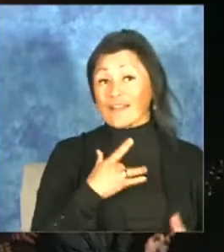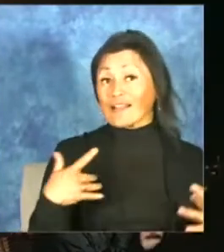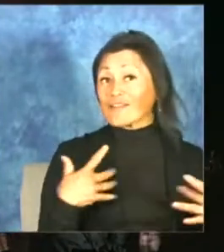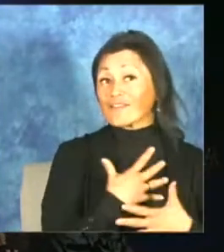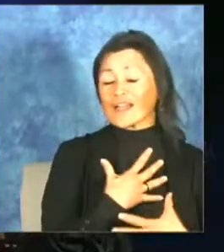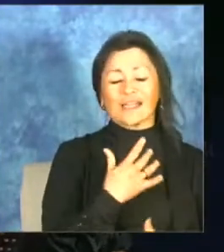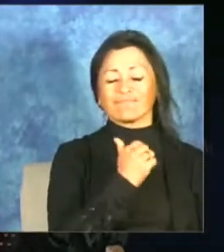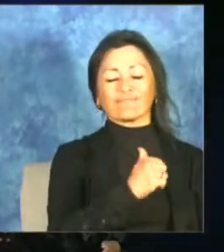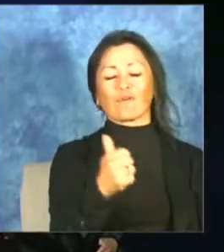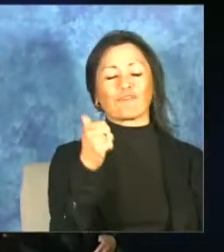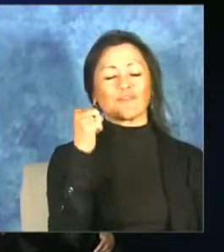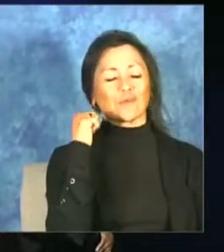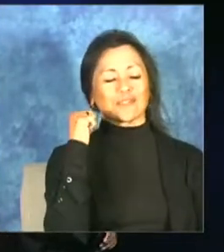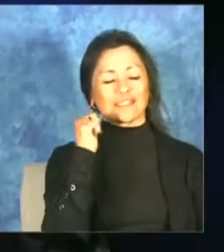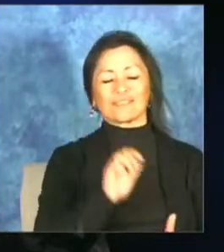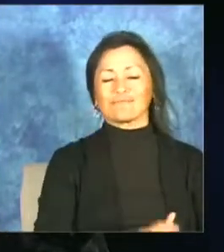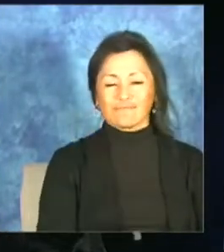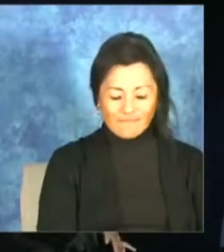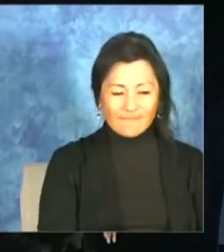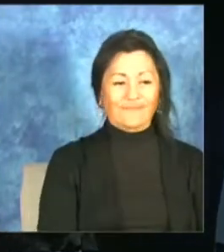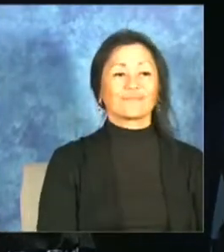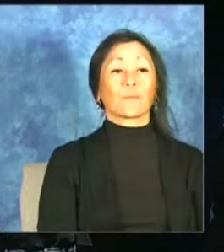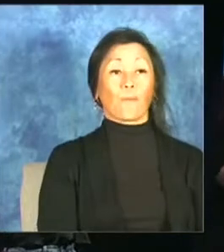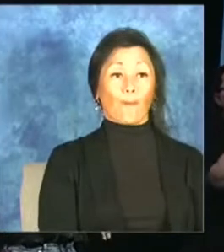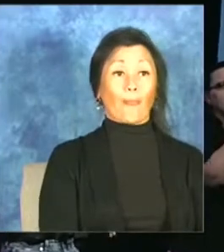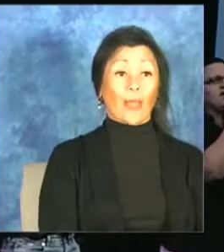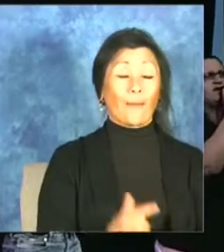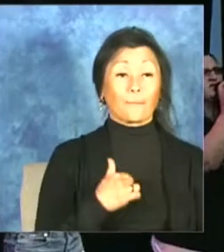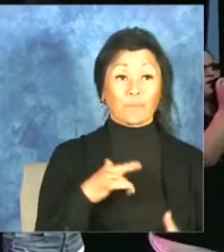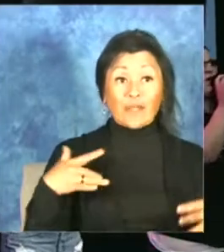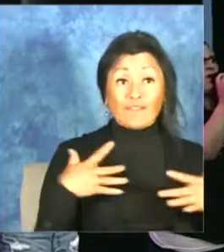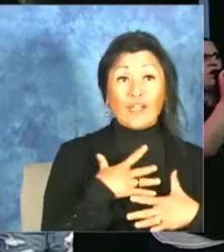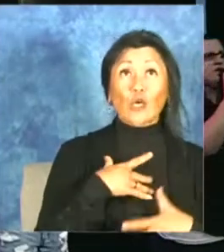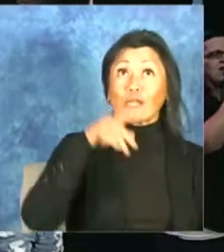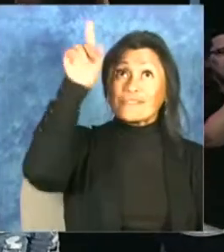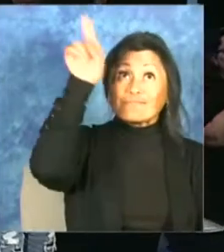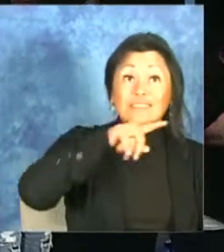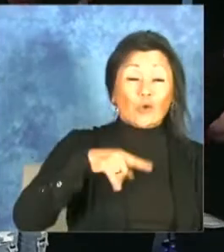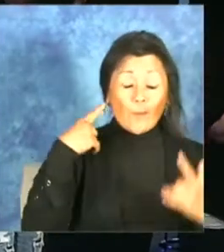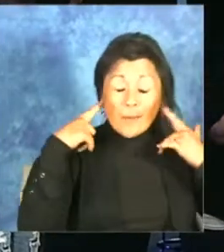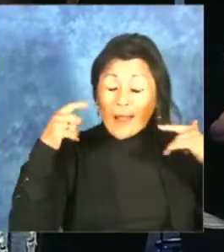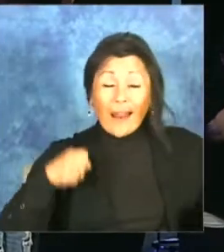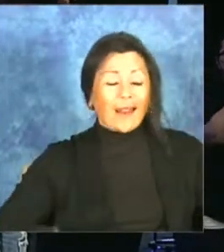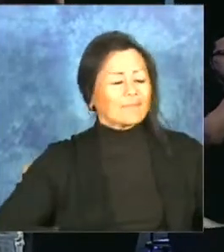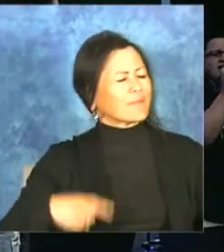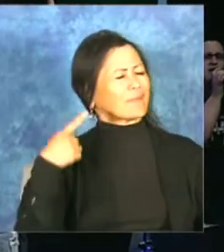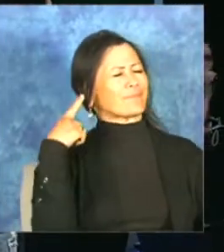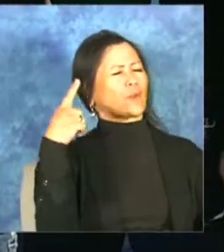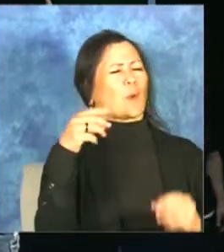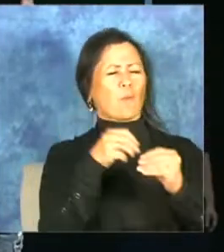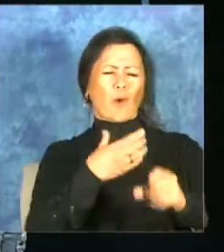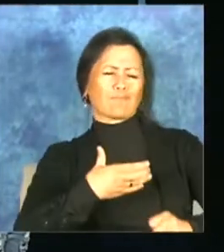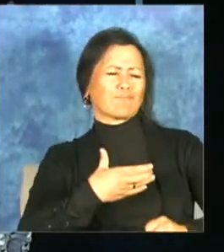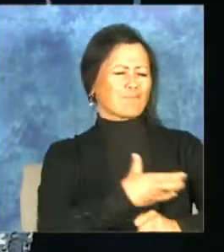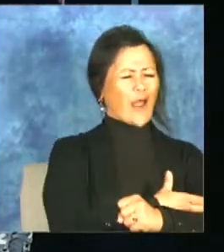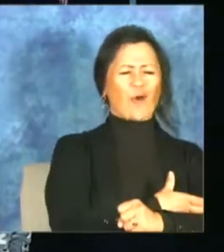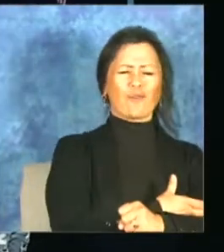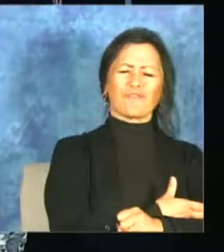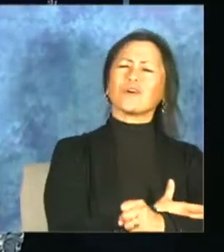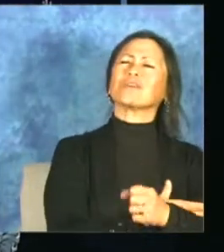be afraid. I'm not gonna fear the storm. You are greater than